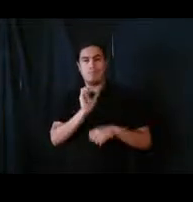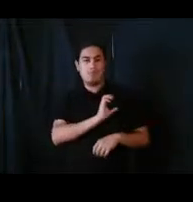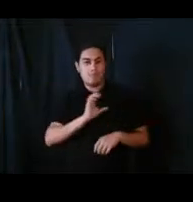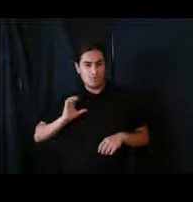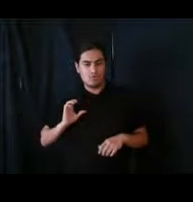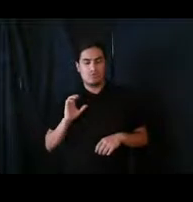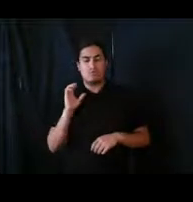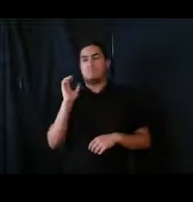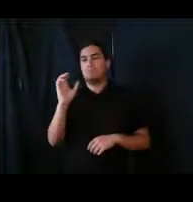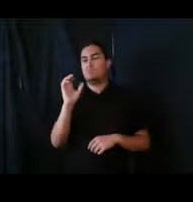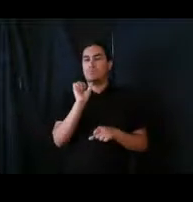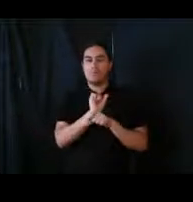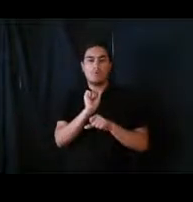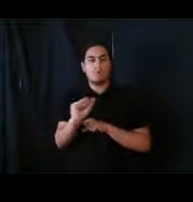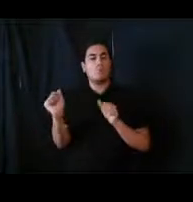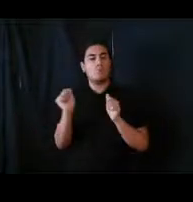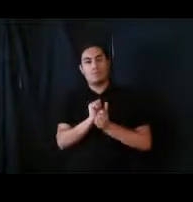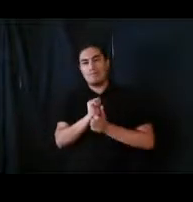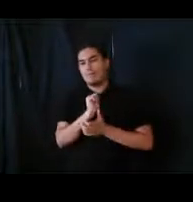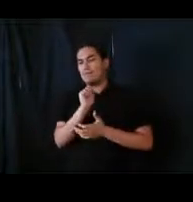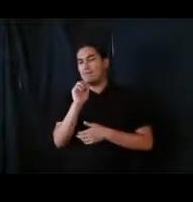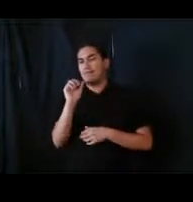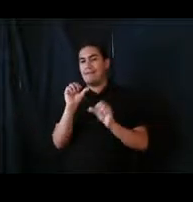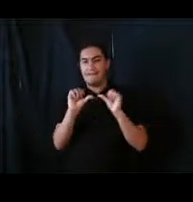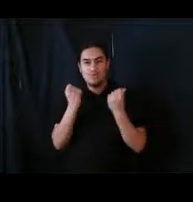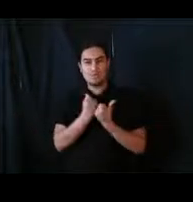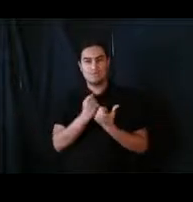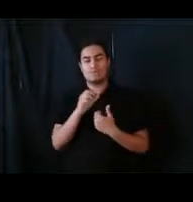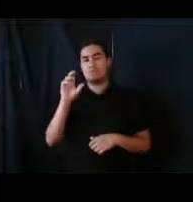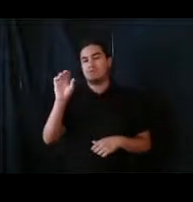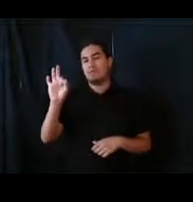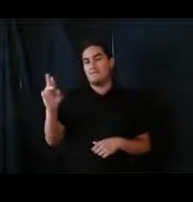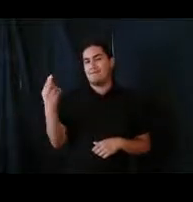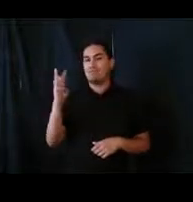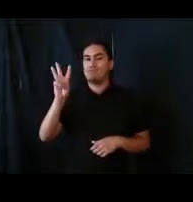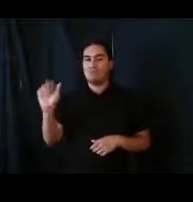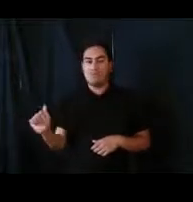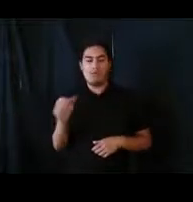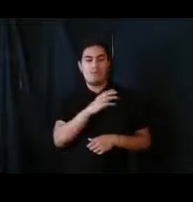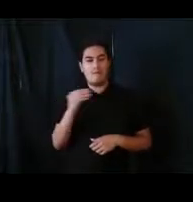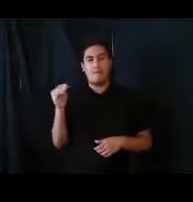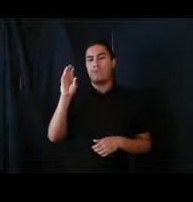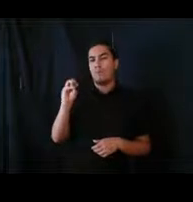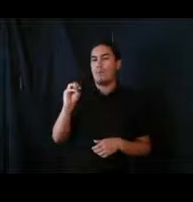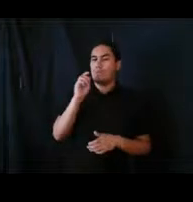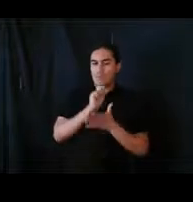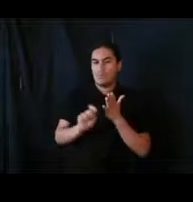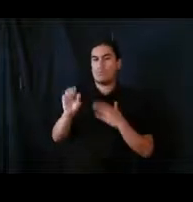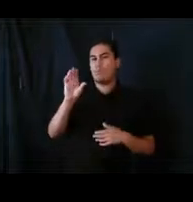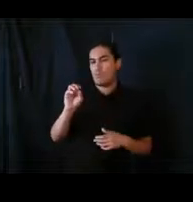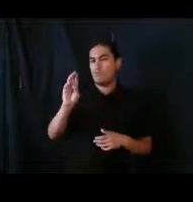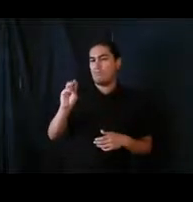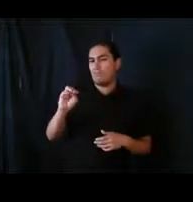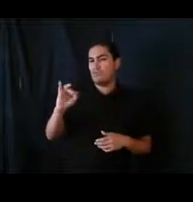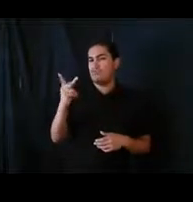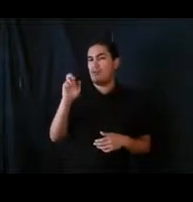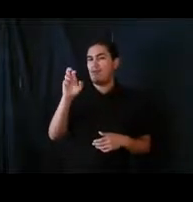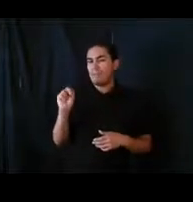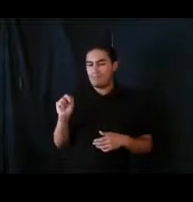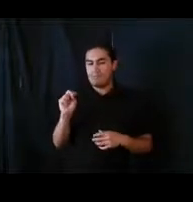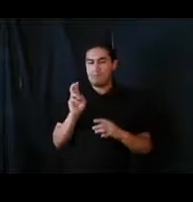fhwa working uh with agency and secretary of shocking uh to continue to um